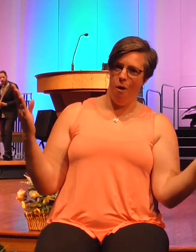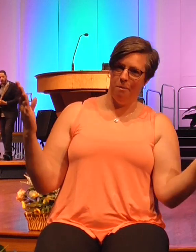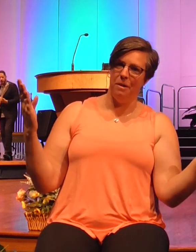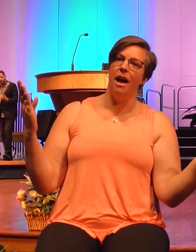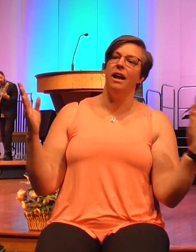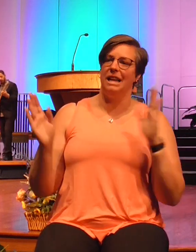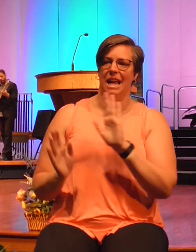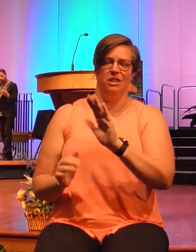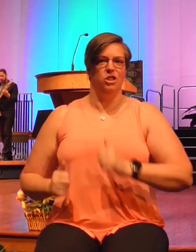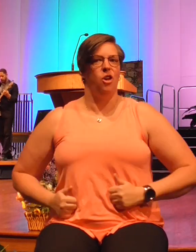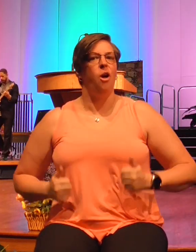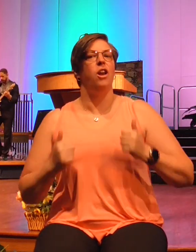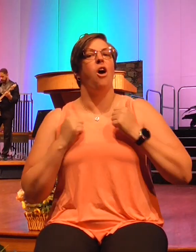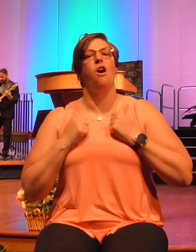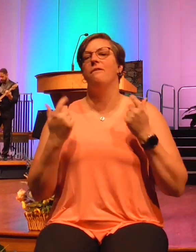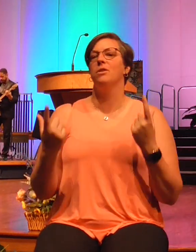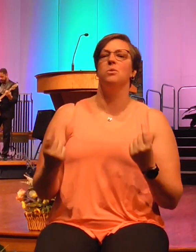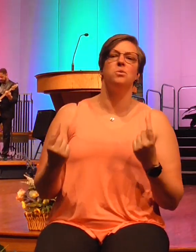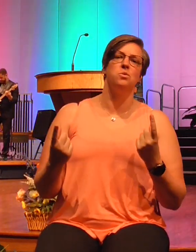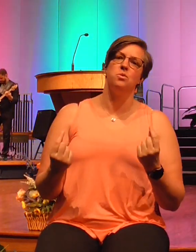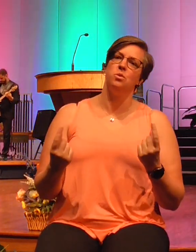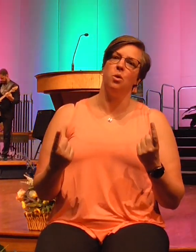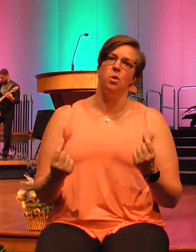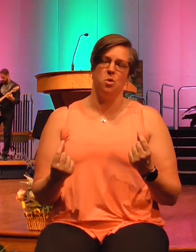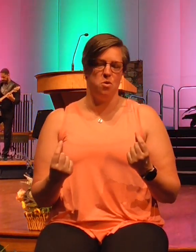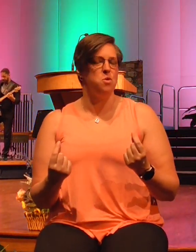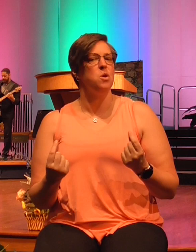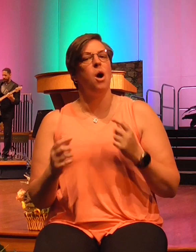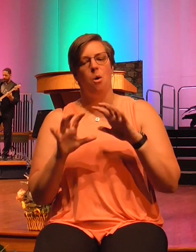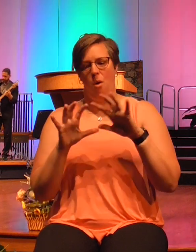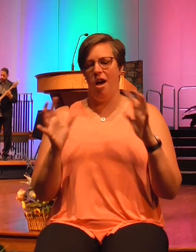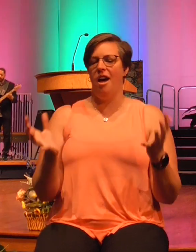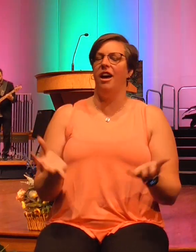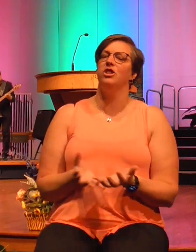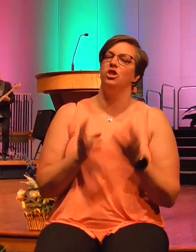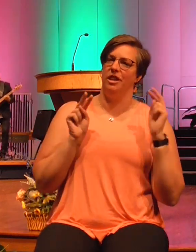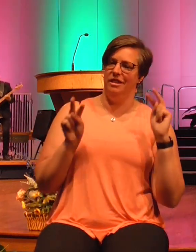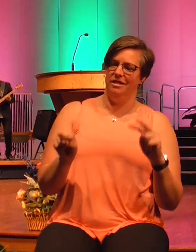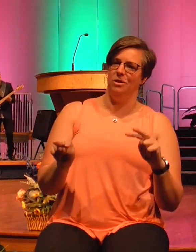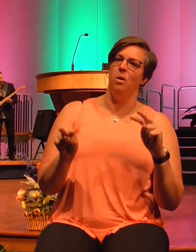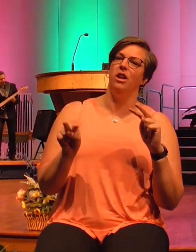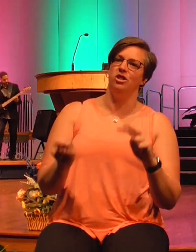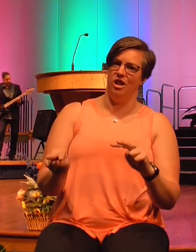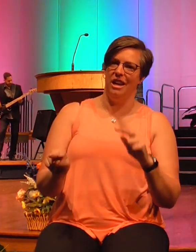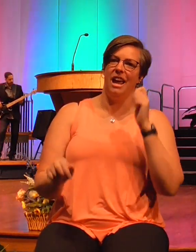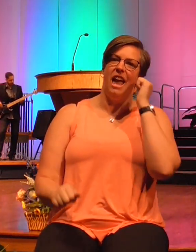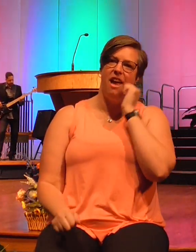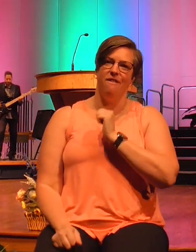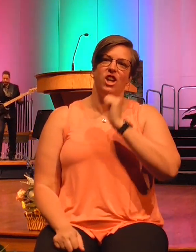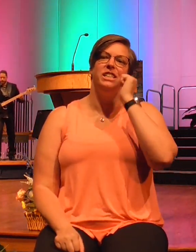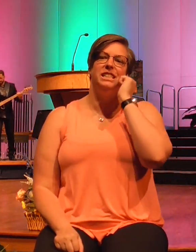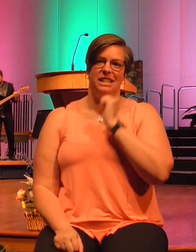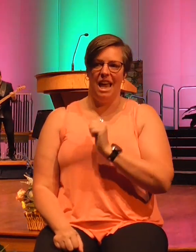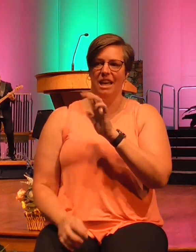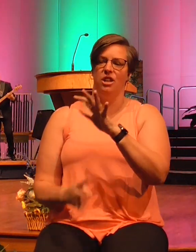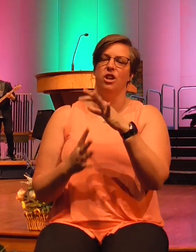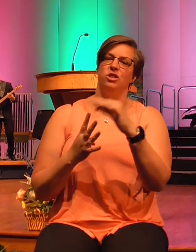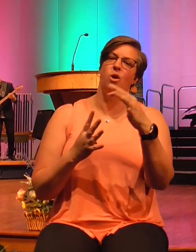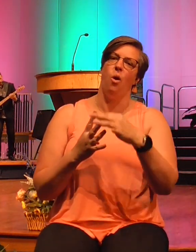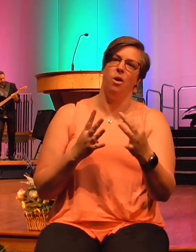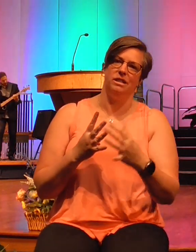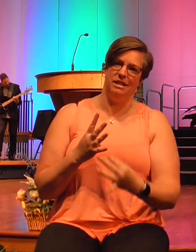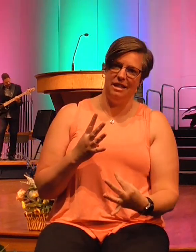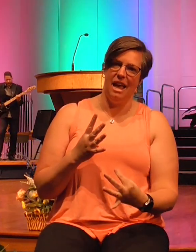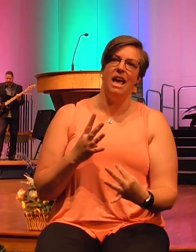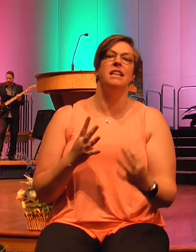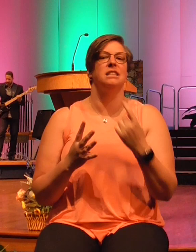door. It's your life, what you gonna do? The world is watching you every day. The choices you